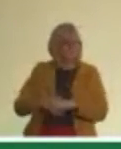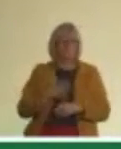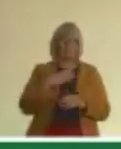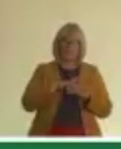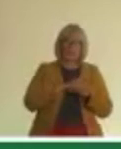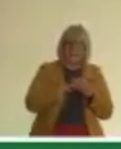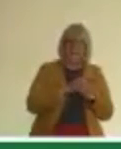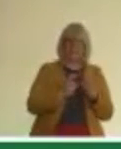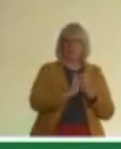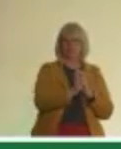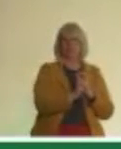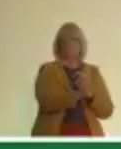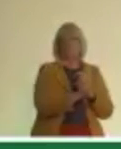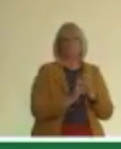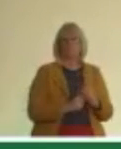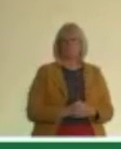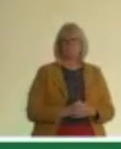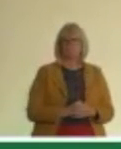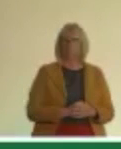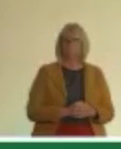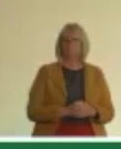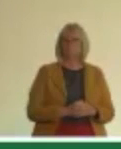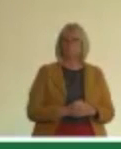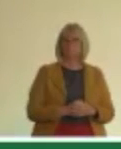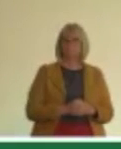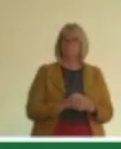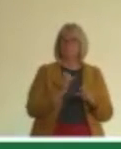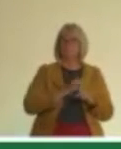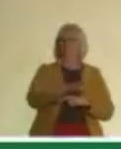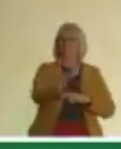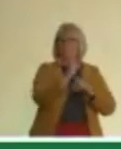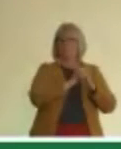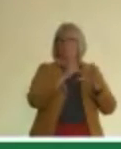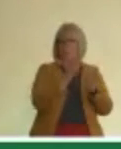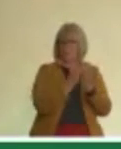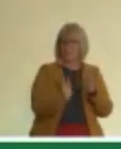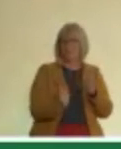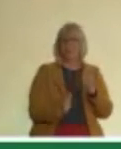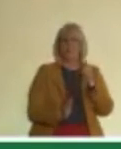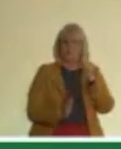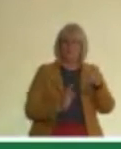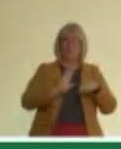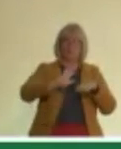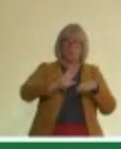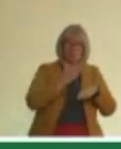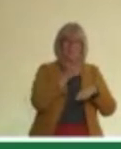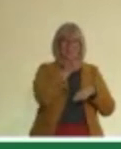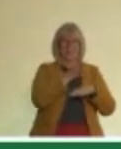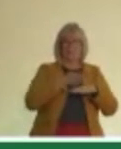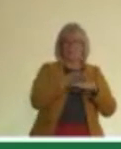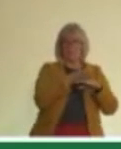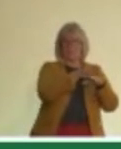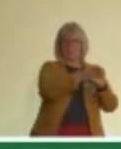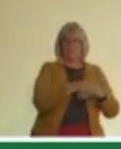The path ahead is clear. It's the green path. So, friends, let us write this next chapter